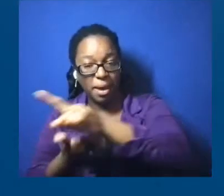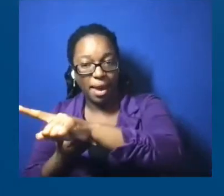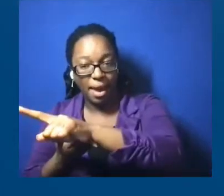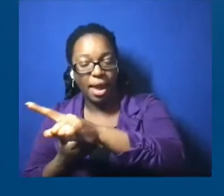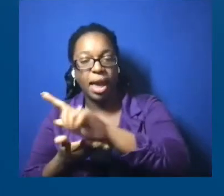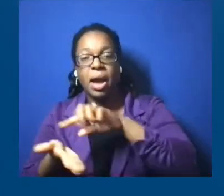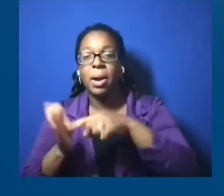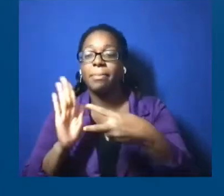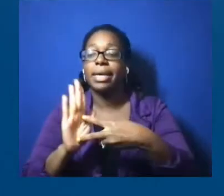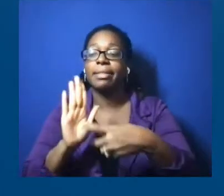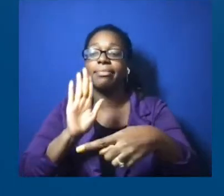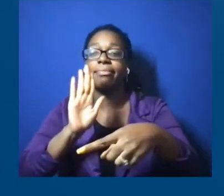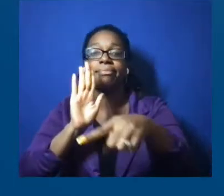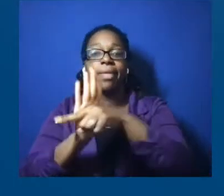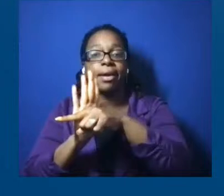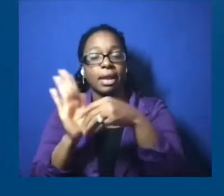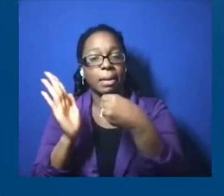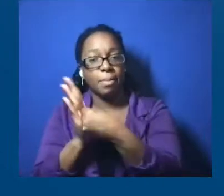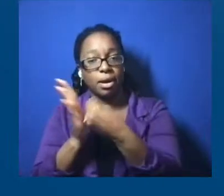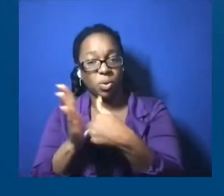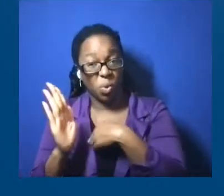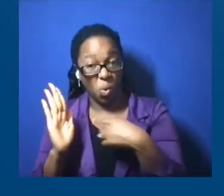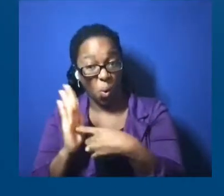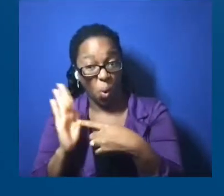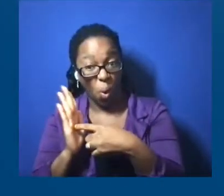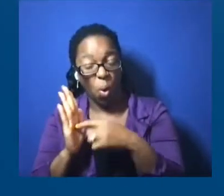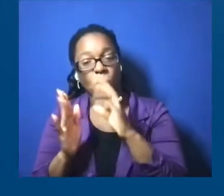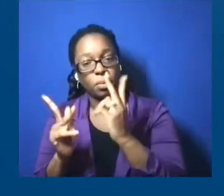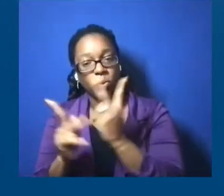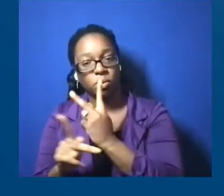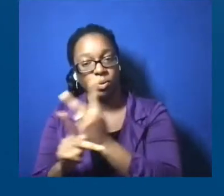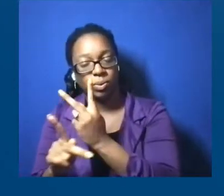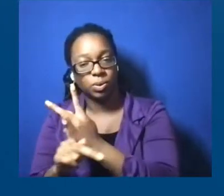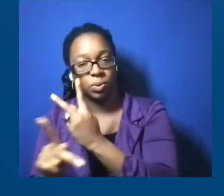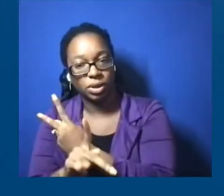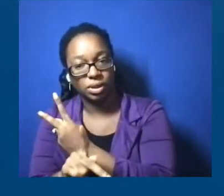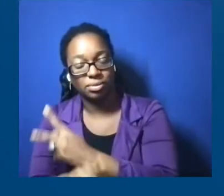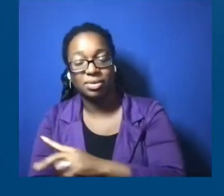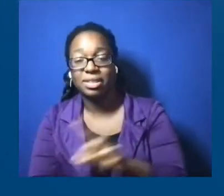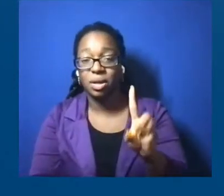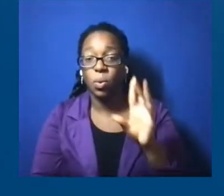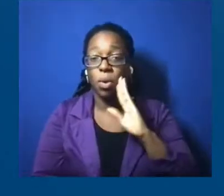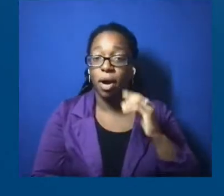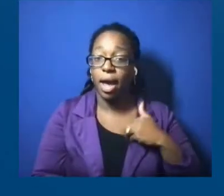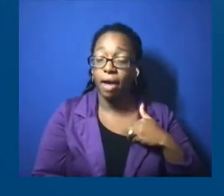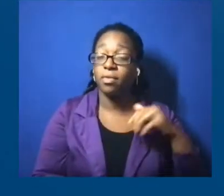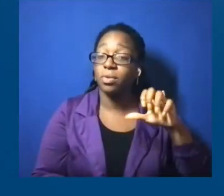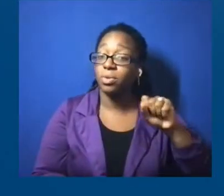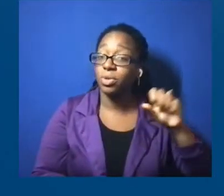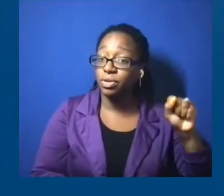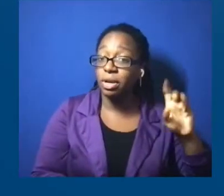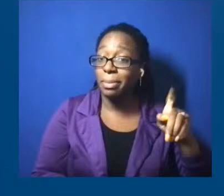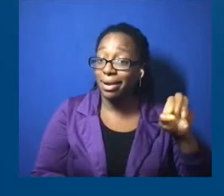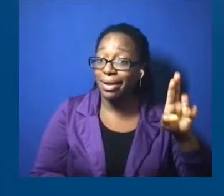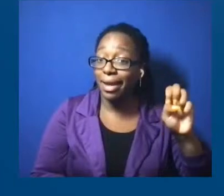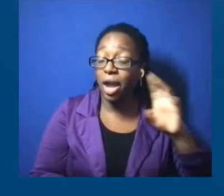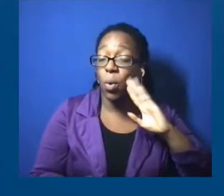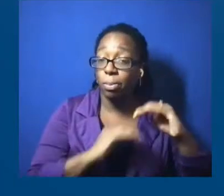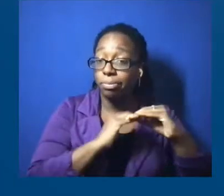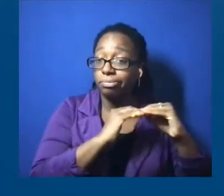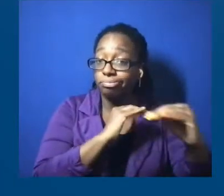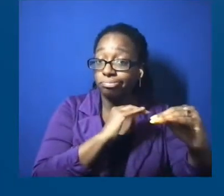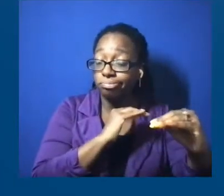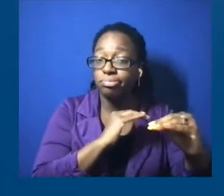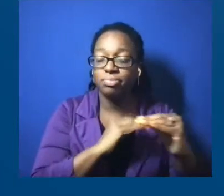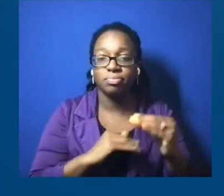inflation worse. Look, folks, Democrats are going to protect Social Security and Medicare. Republicans have been very clear. They've stated